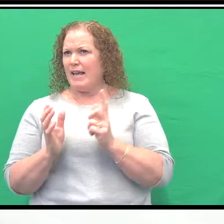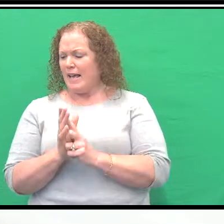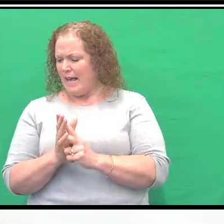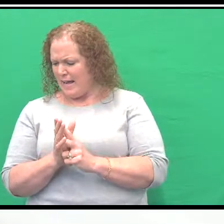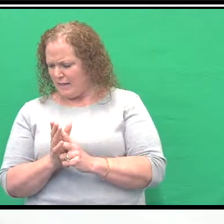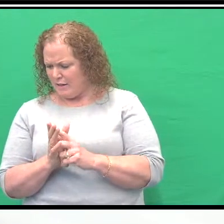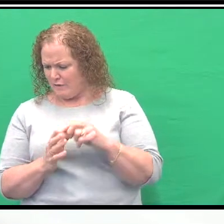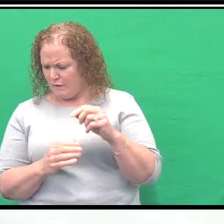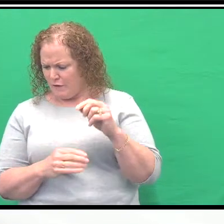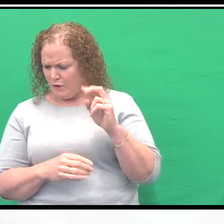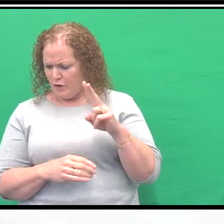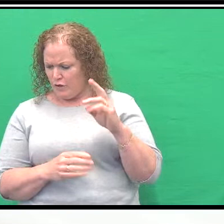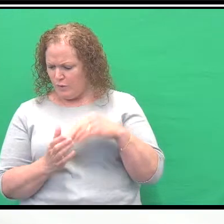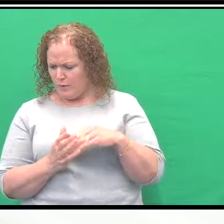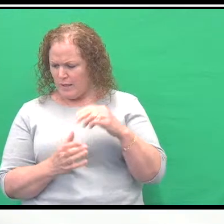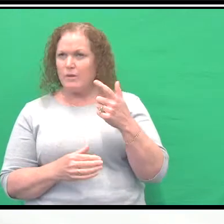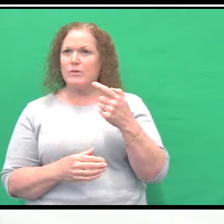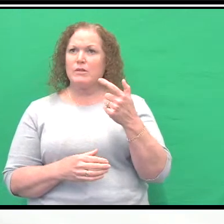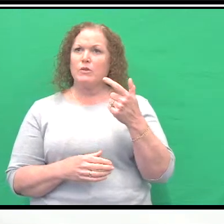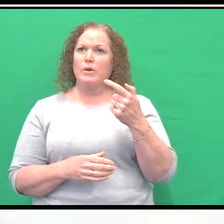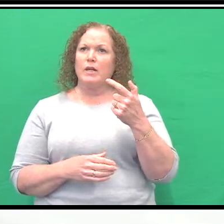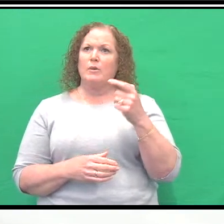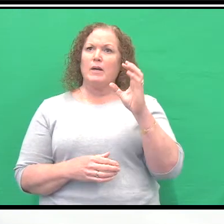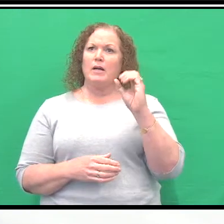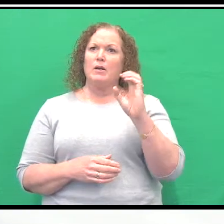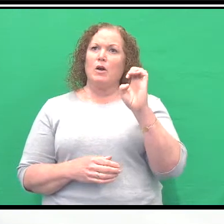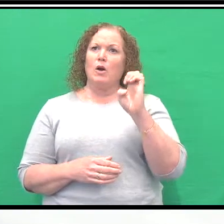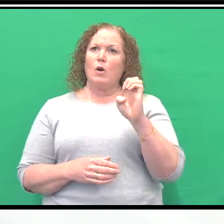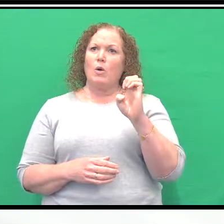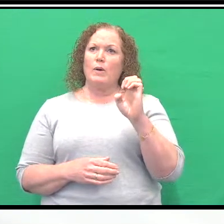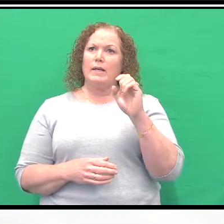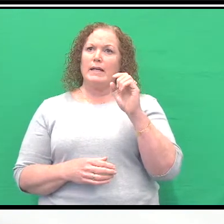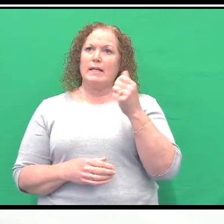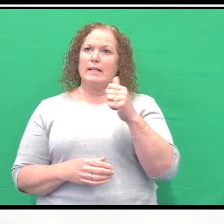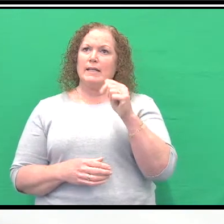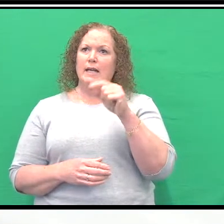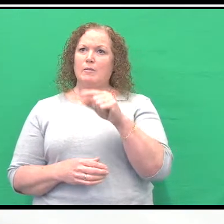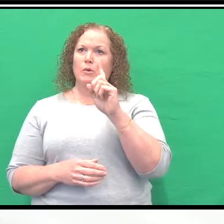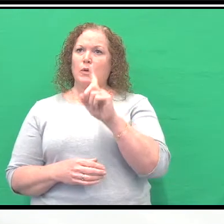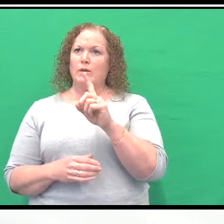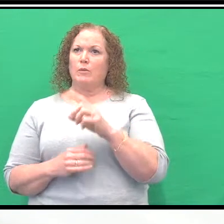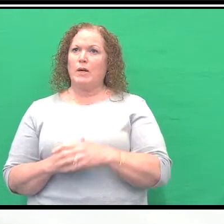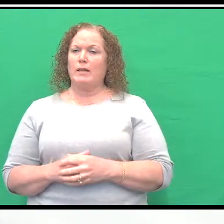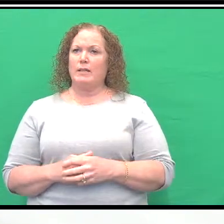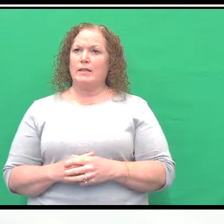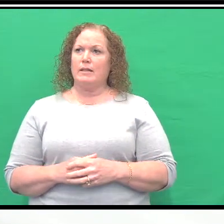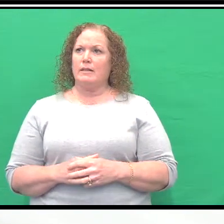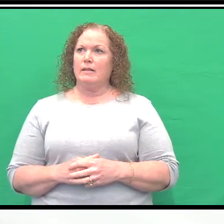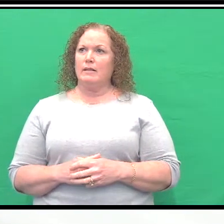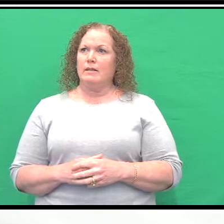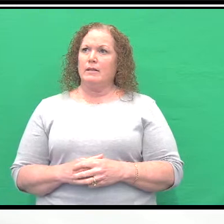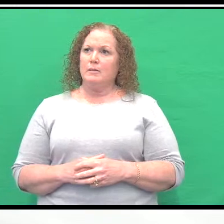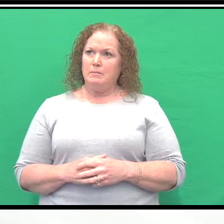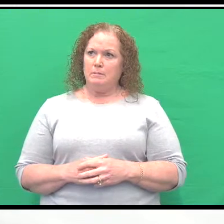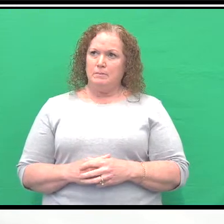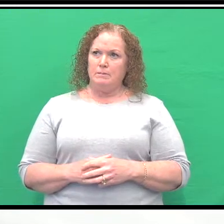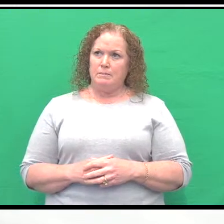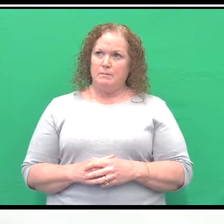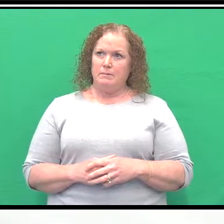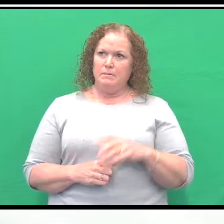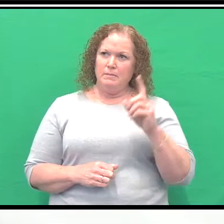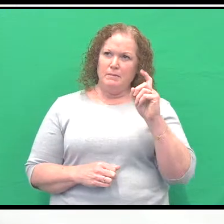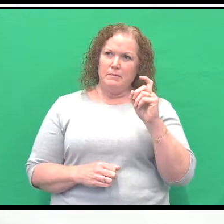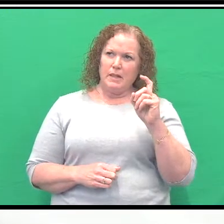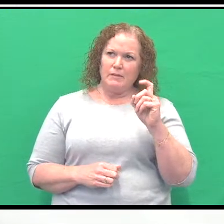2021 OE 10.1, and that report has been submitted. I have a question Certainly. about, there's quite